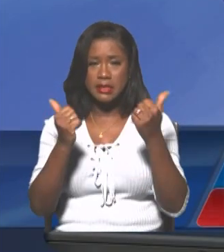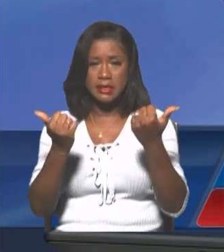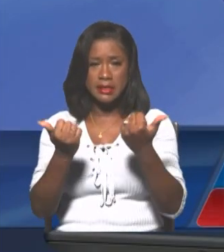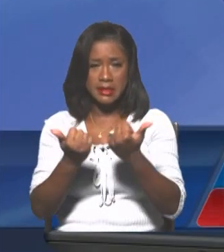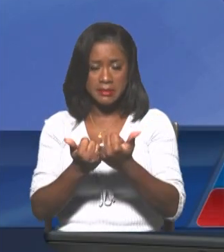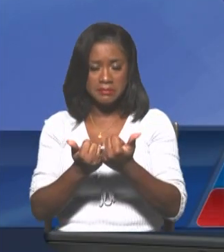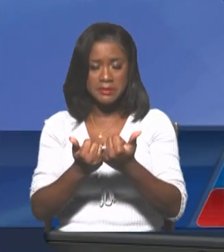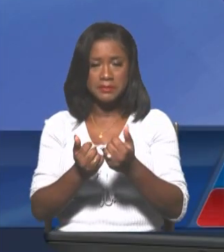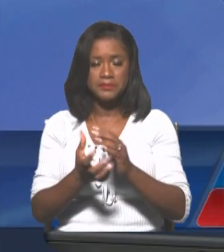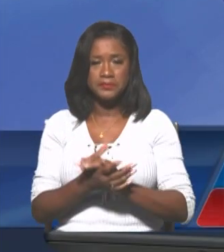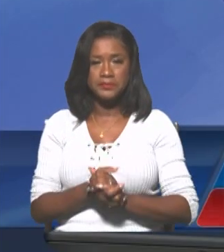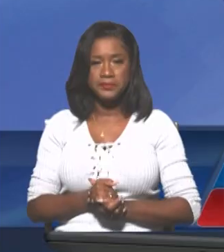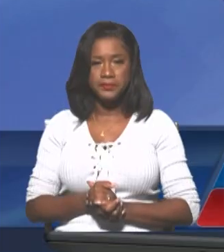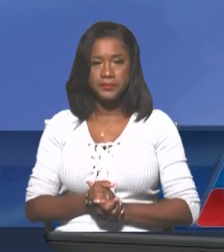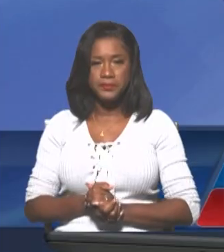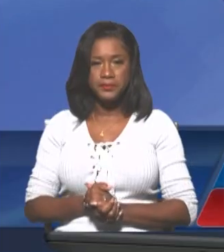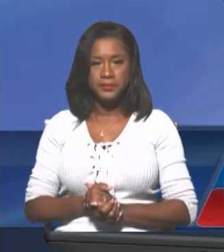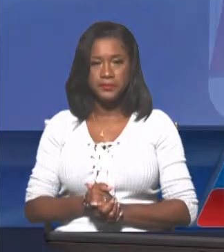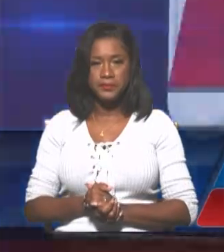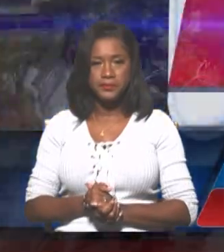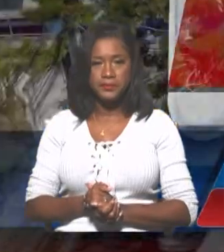Legislature. Caricia Douglas tells us more.